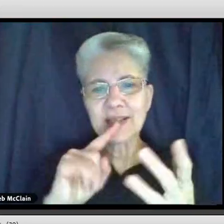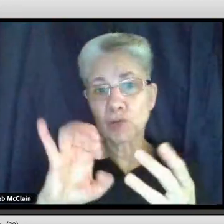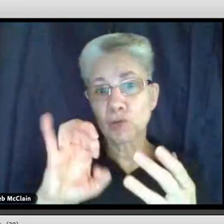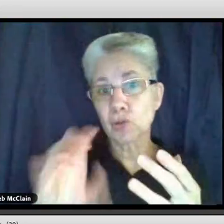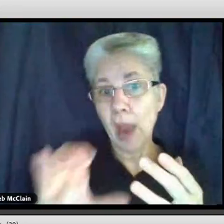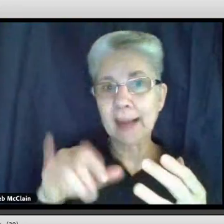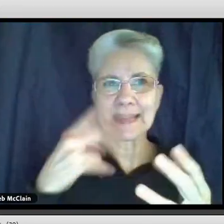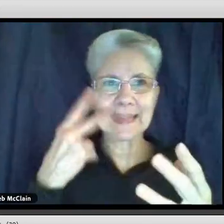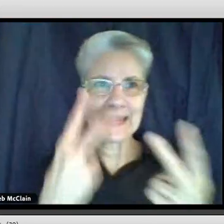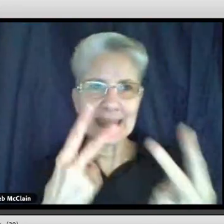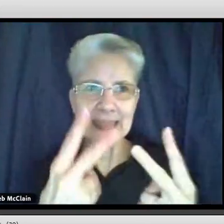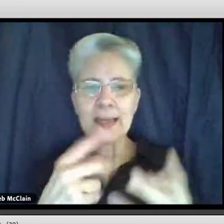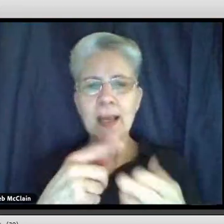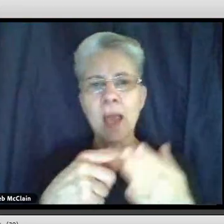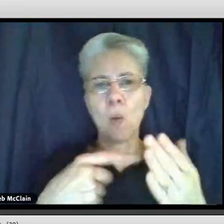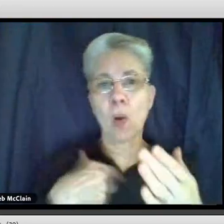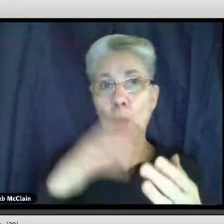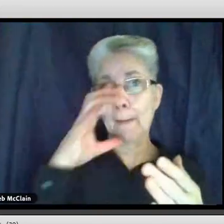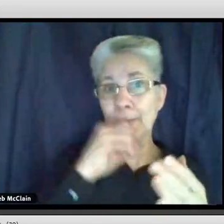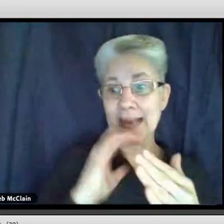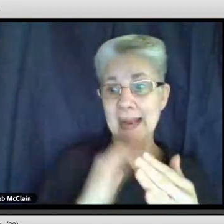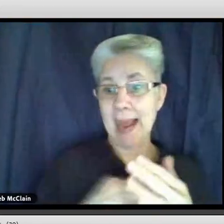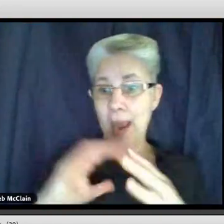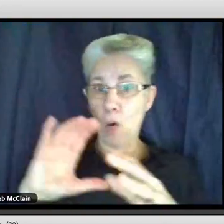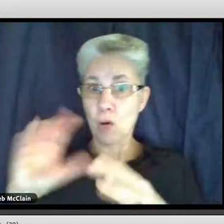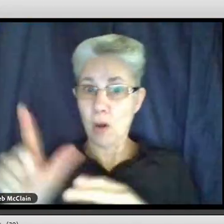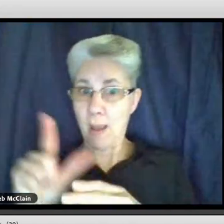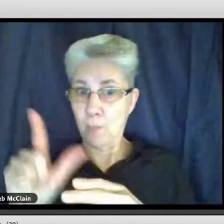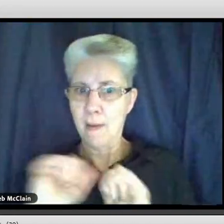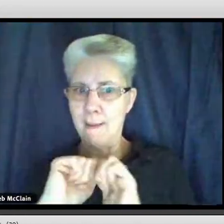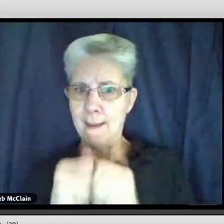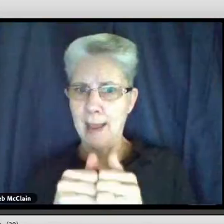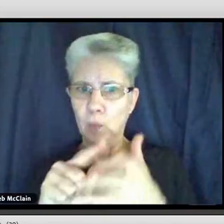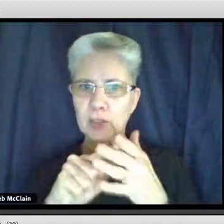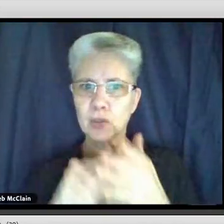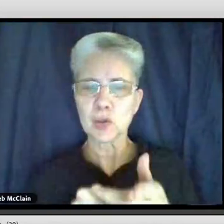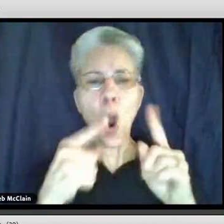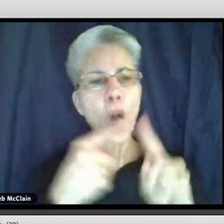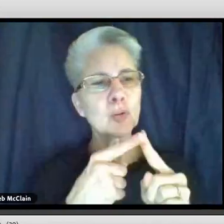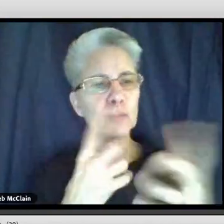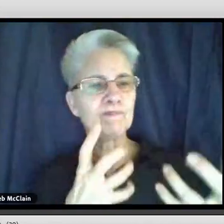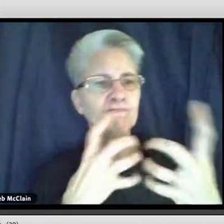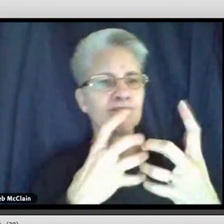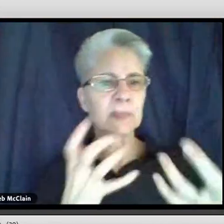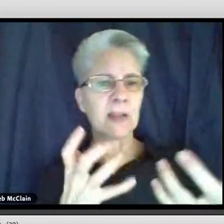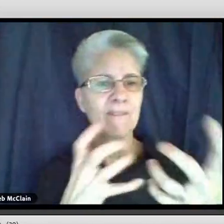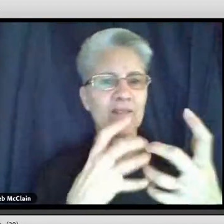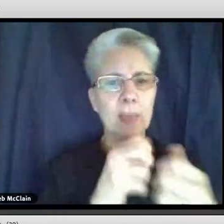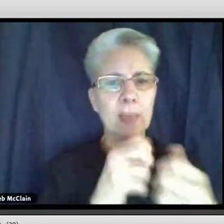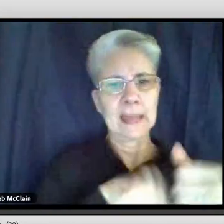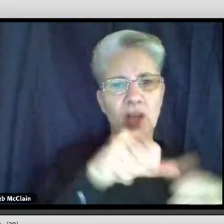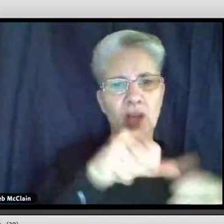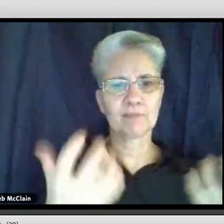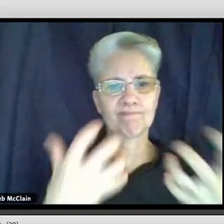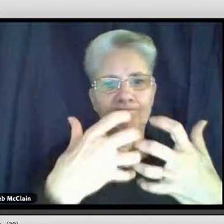as important and what are we missing in our organization and how do we start to get those more in line with each other.